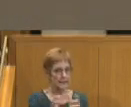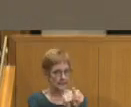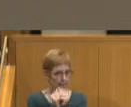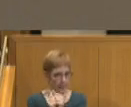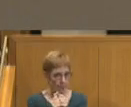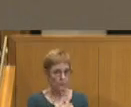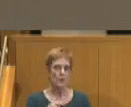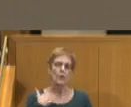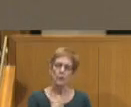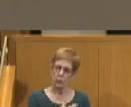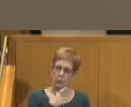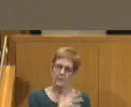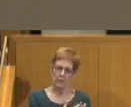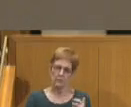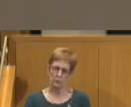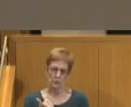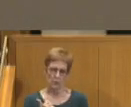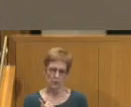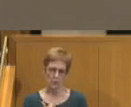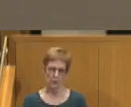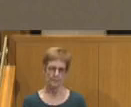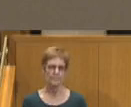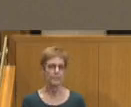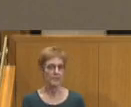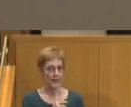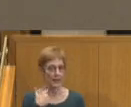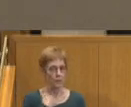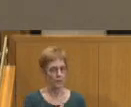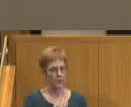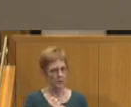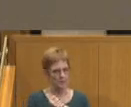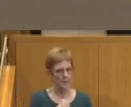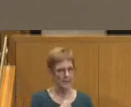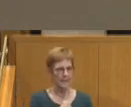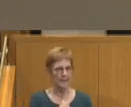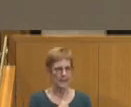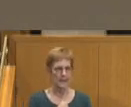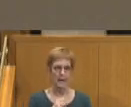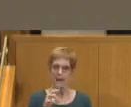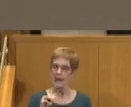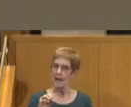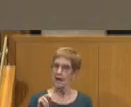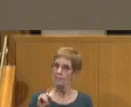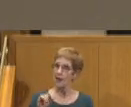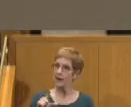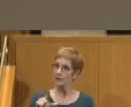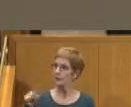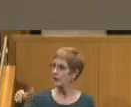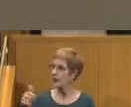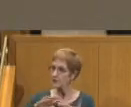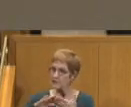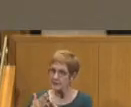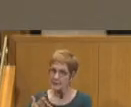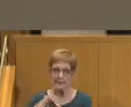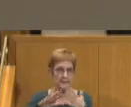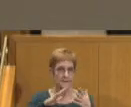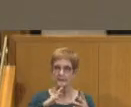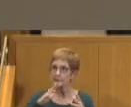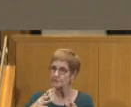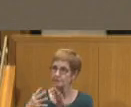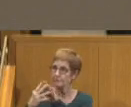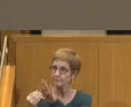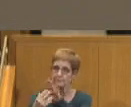have. So, Mr. Manager, thank you for your leadership. Our city attorney, thank you for your leadership and the amazing staff